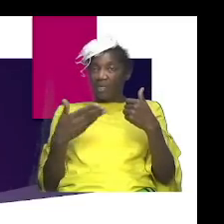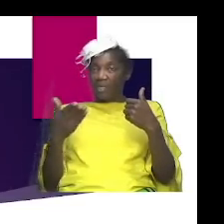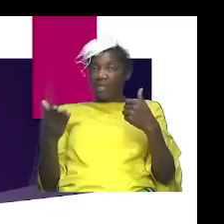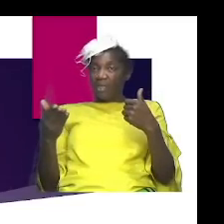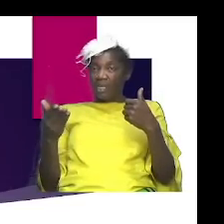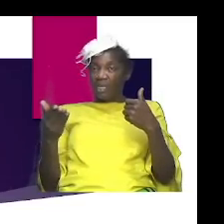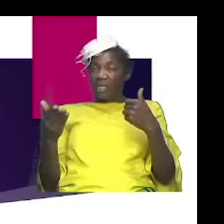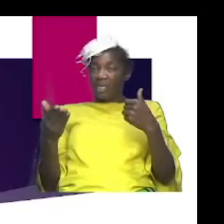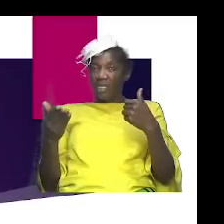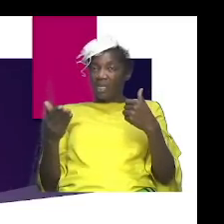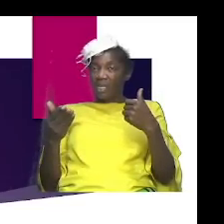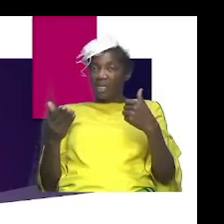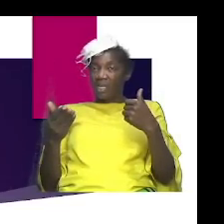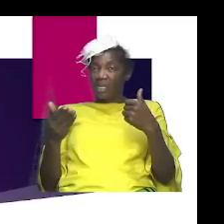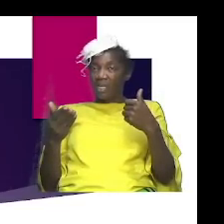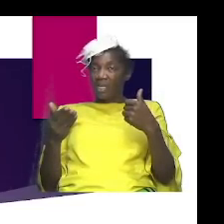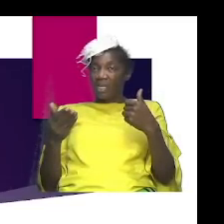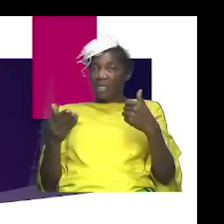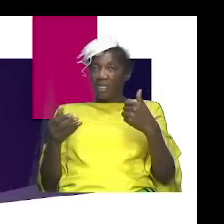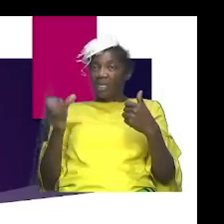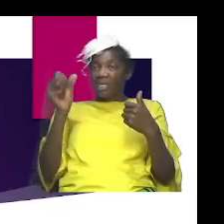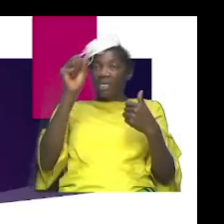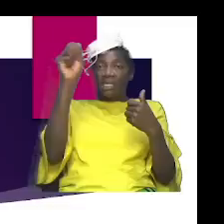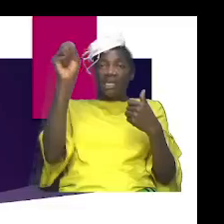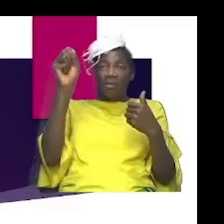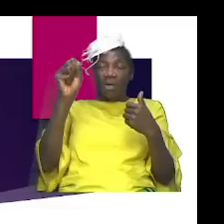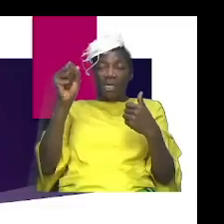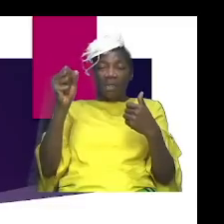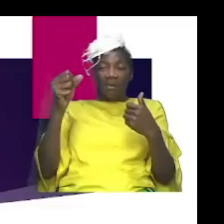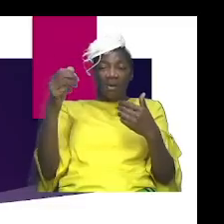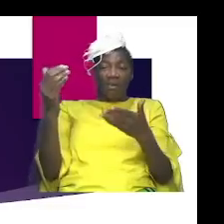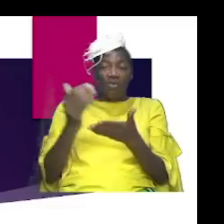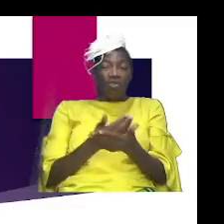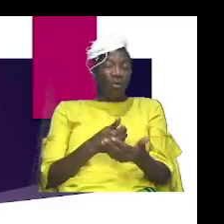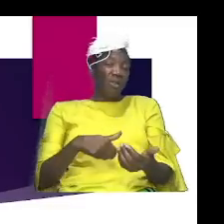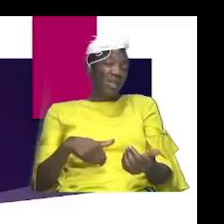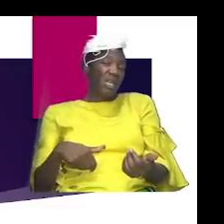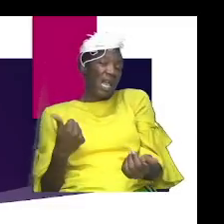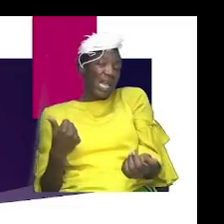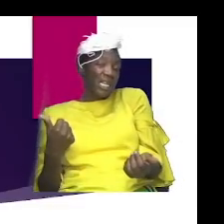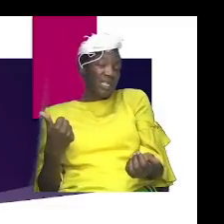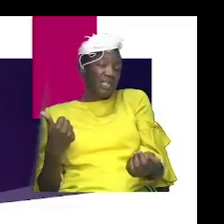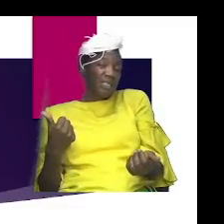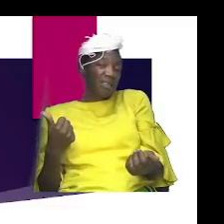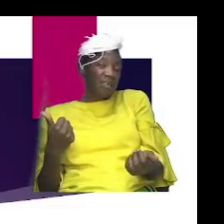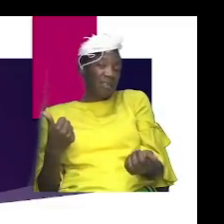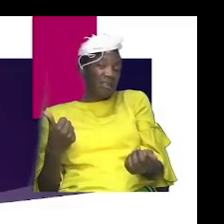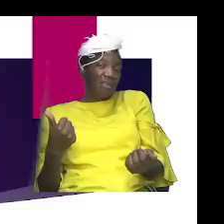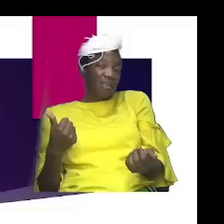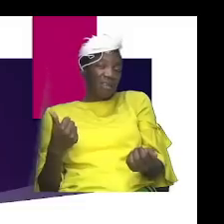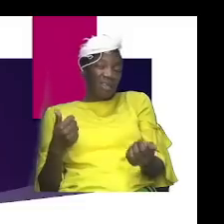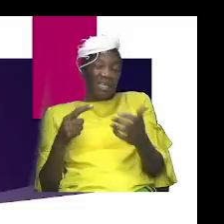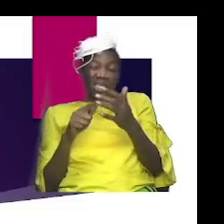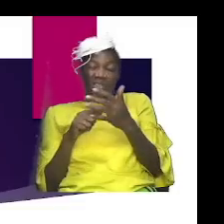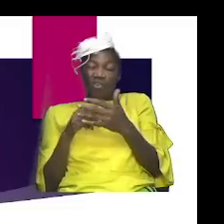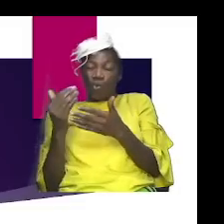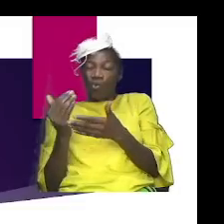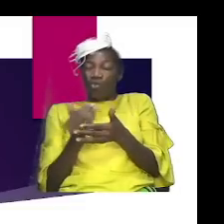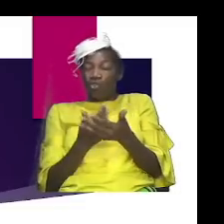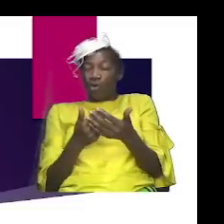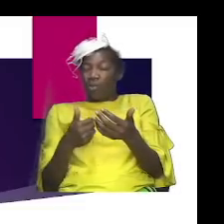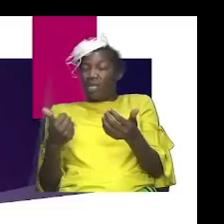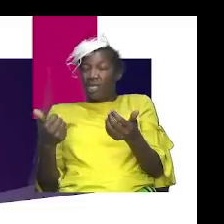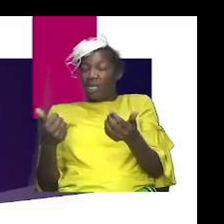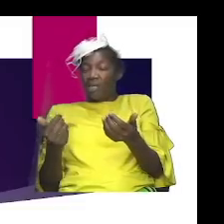regarded as symbolic of something else. So that is what we call a metaphor. So what is it that